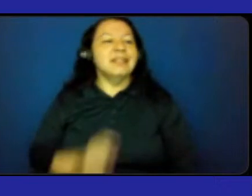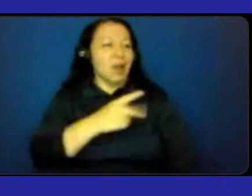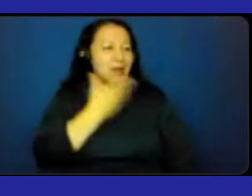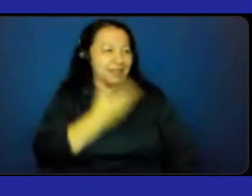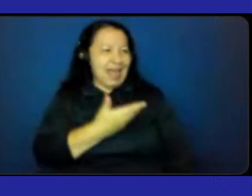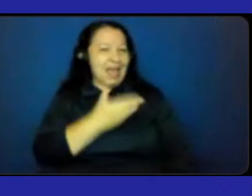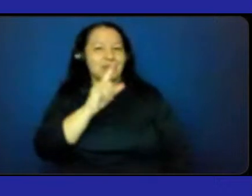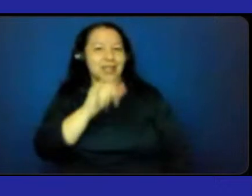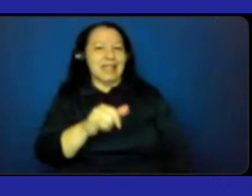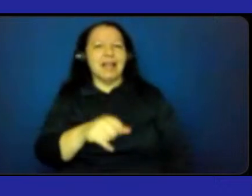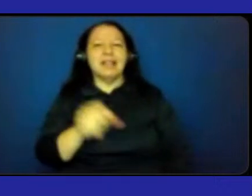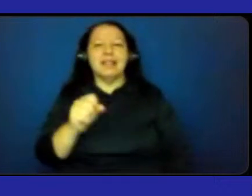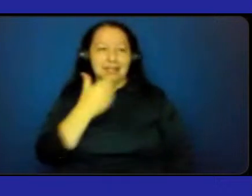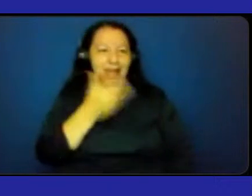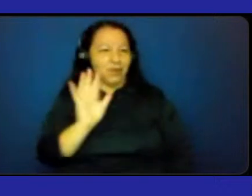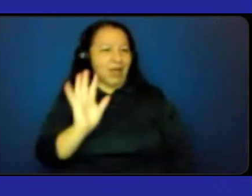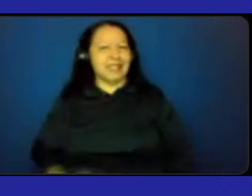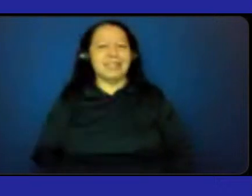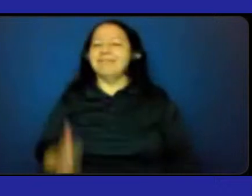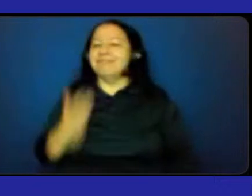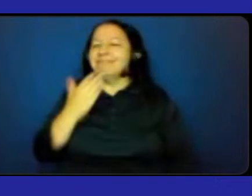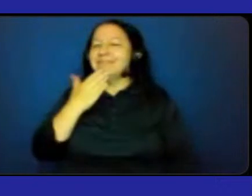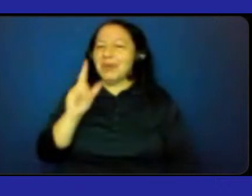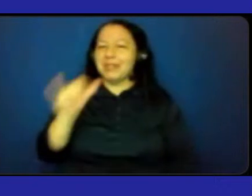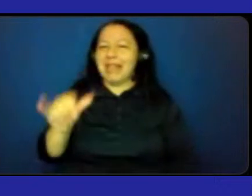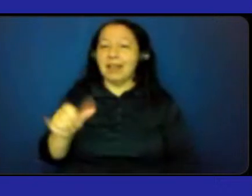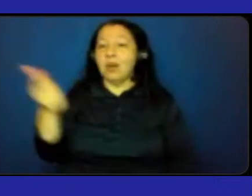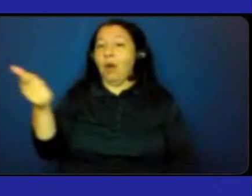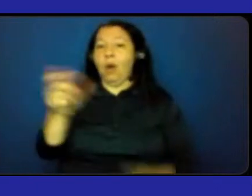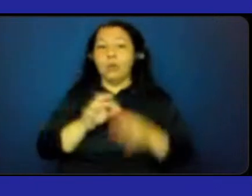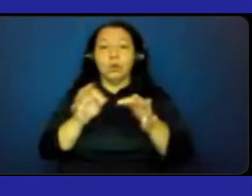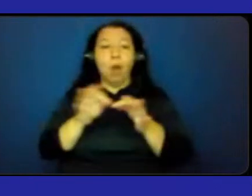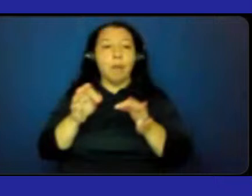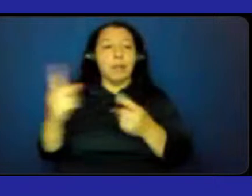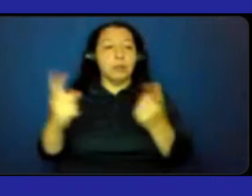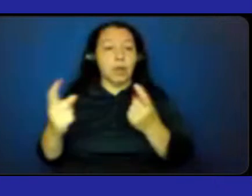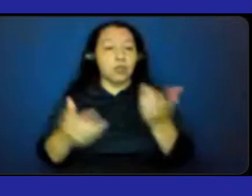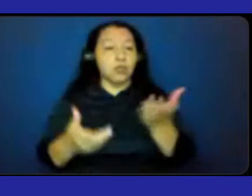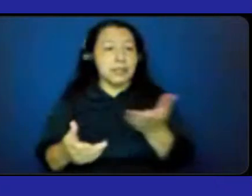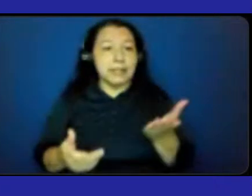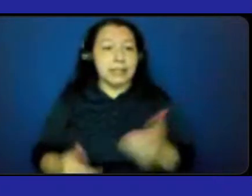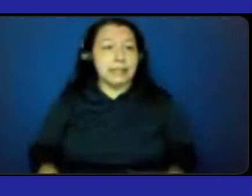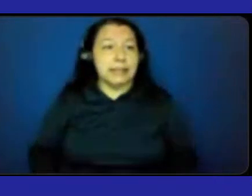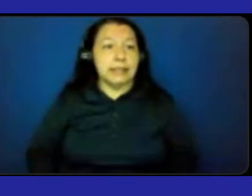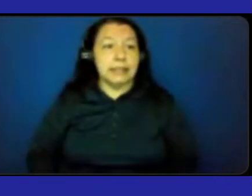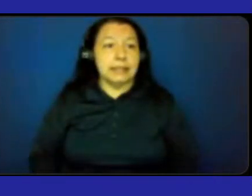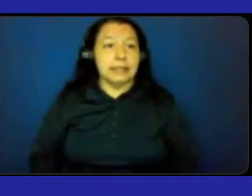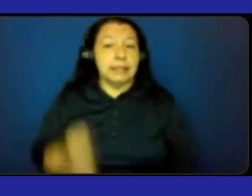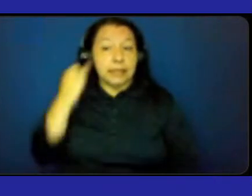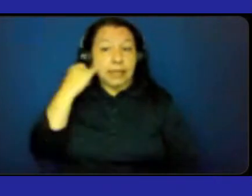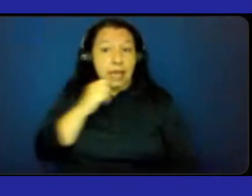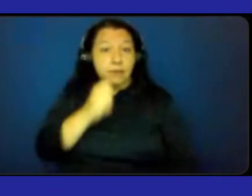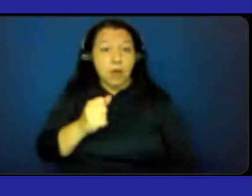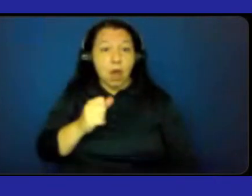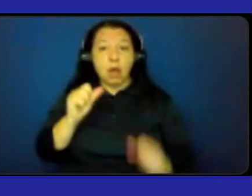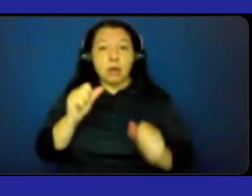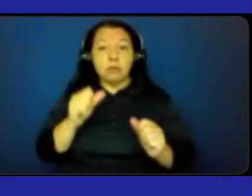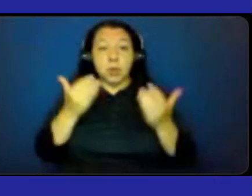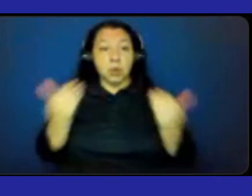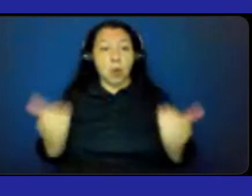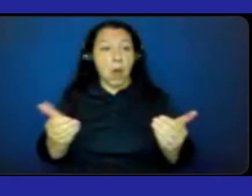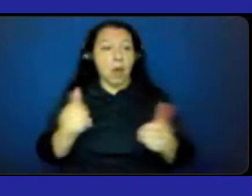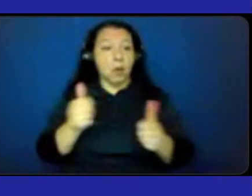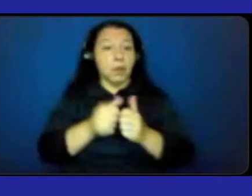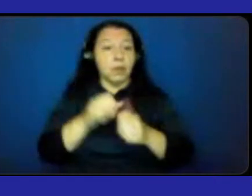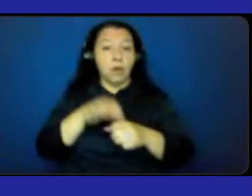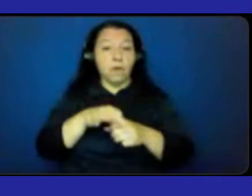Sally. Yeah, thank you. Thanks, Sally. Any other comments or questions? If not, could I bring to a vote then?